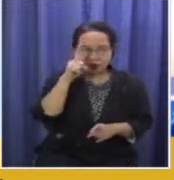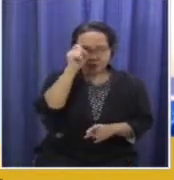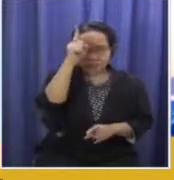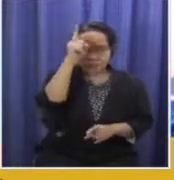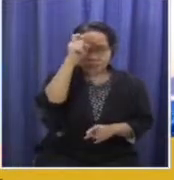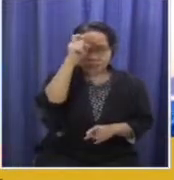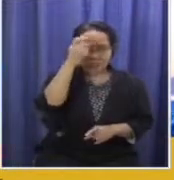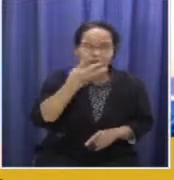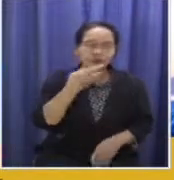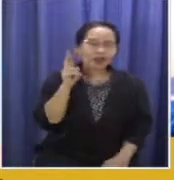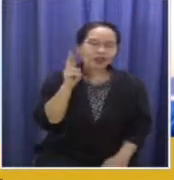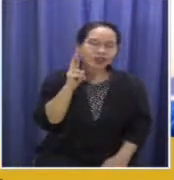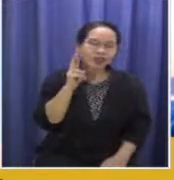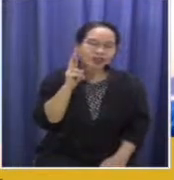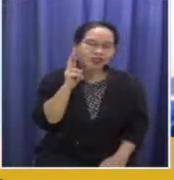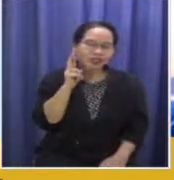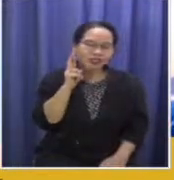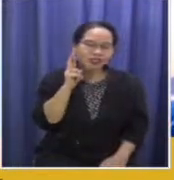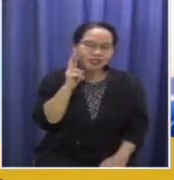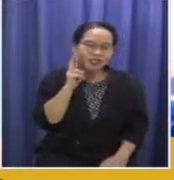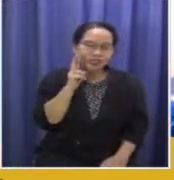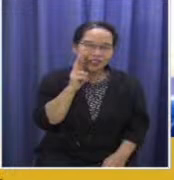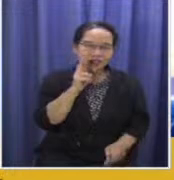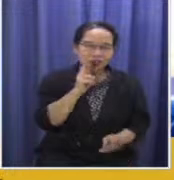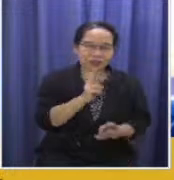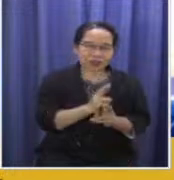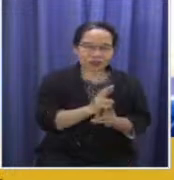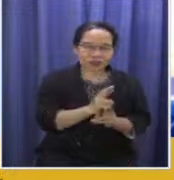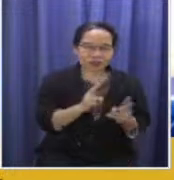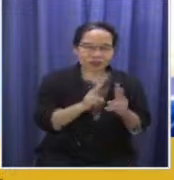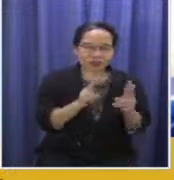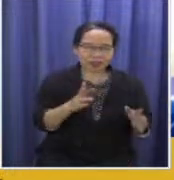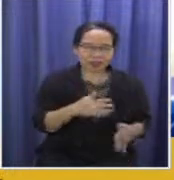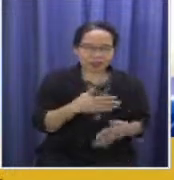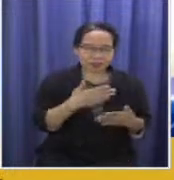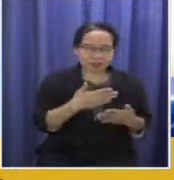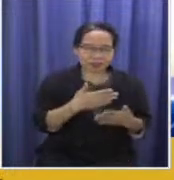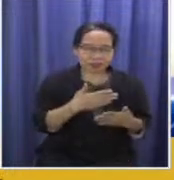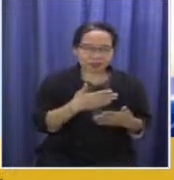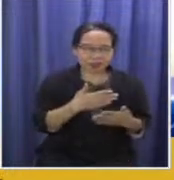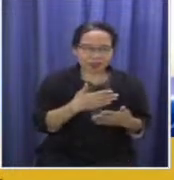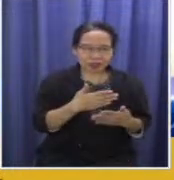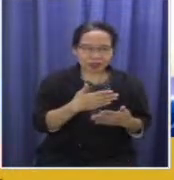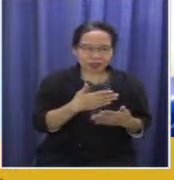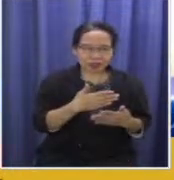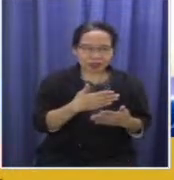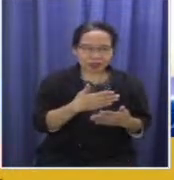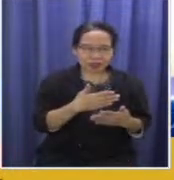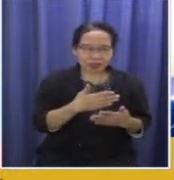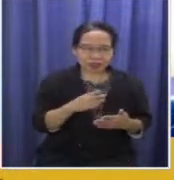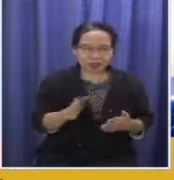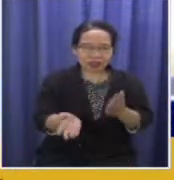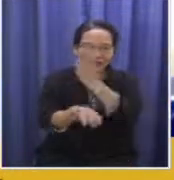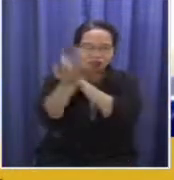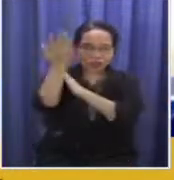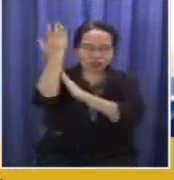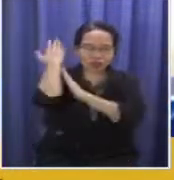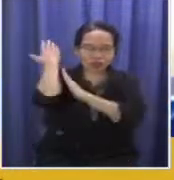understand better. I was really seeking for this verse. After a long time, I